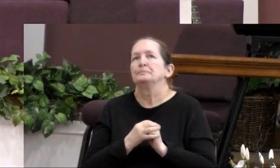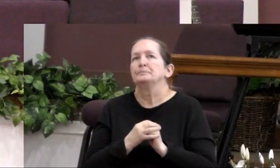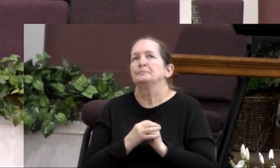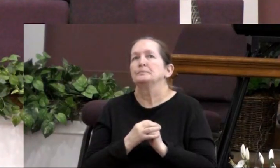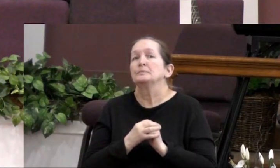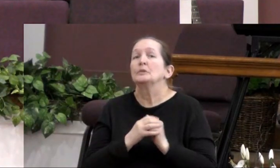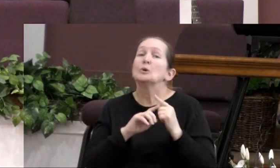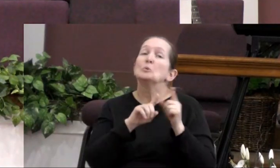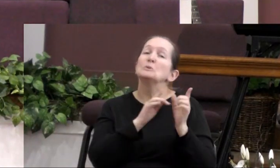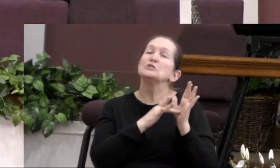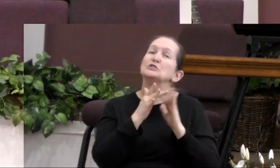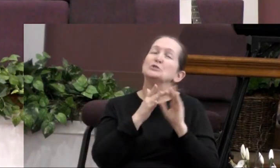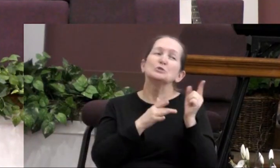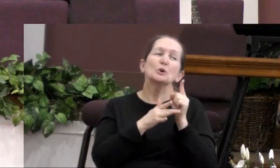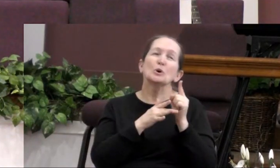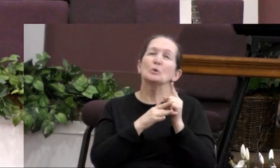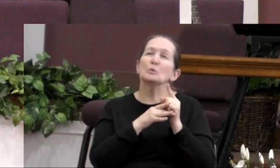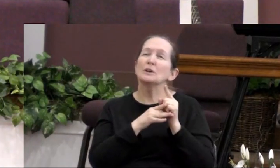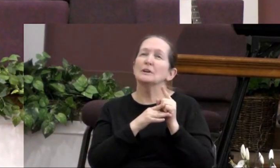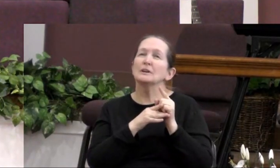But Jesus always draws a crowd.